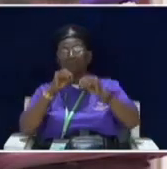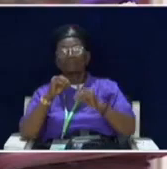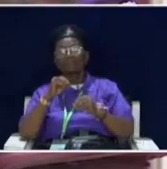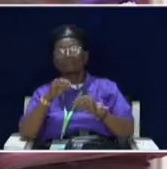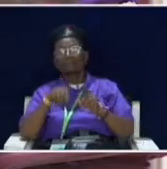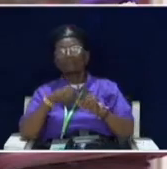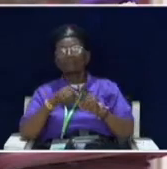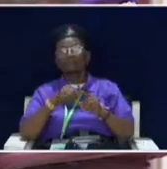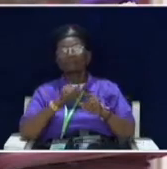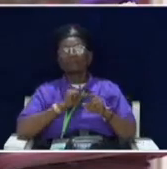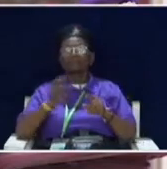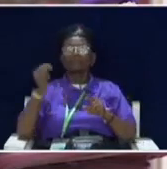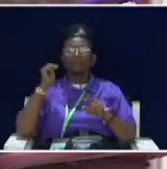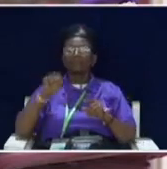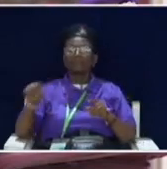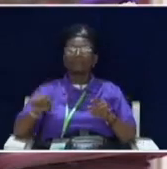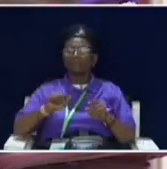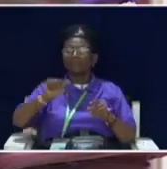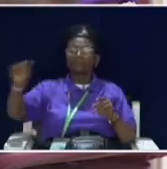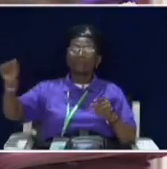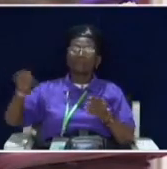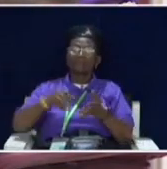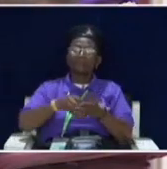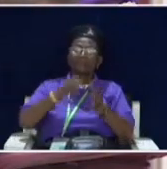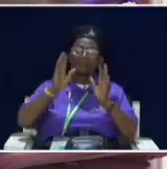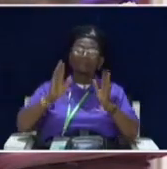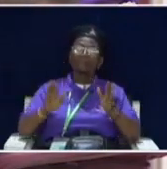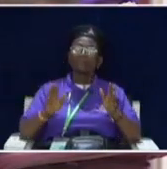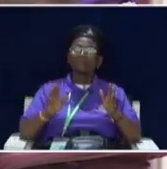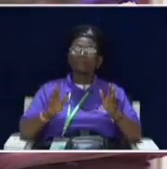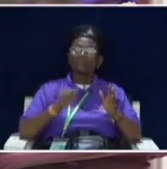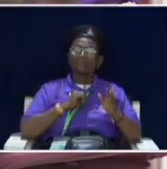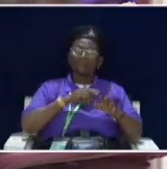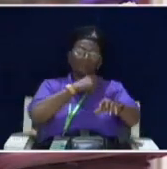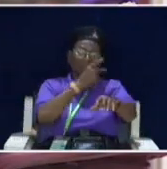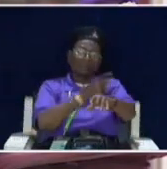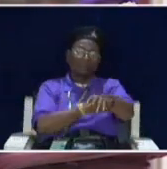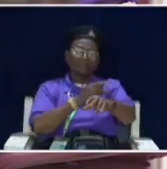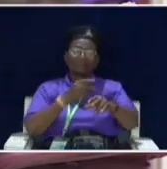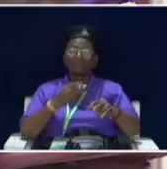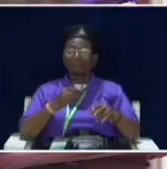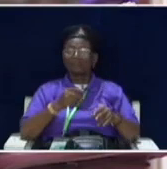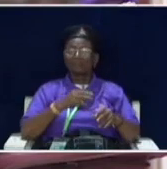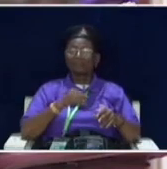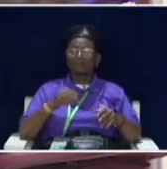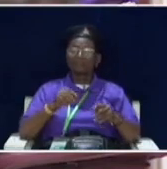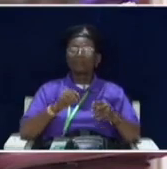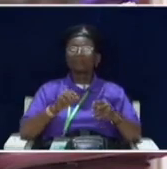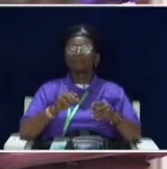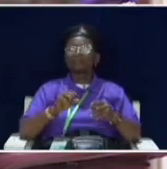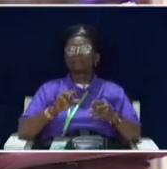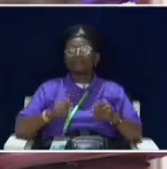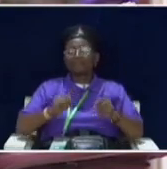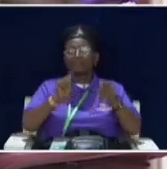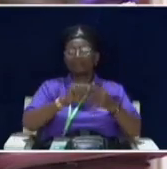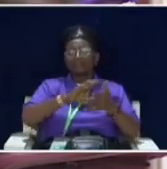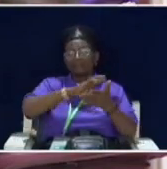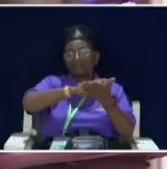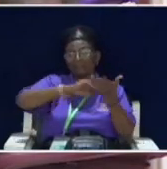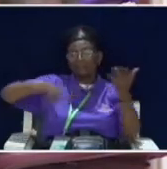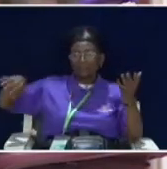when I was a student, I became pregnant, and I tried to abort.